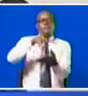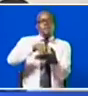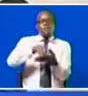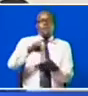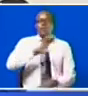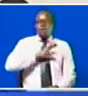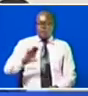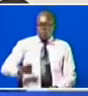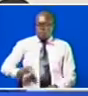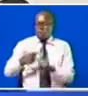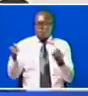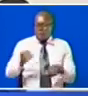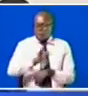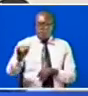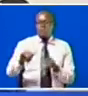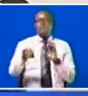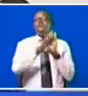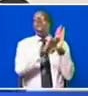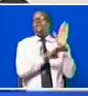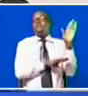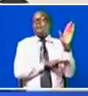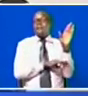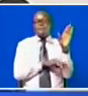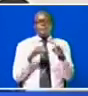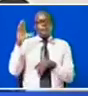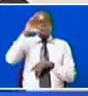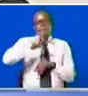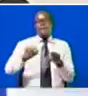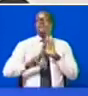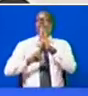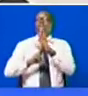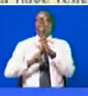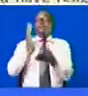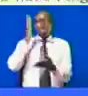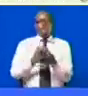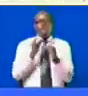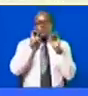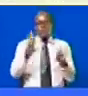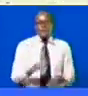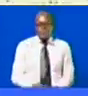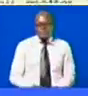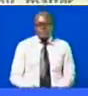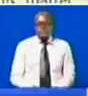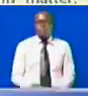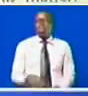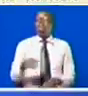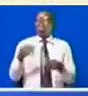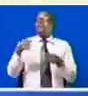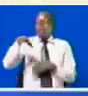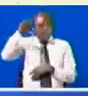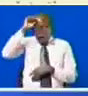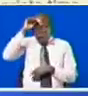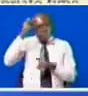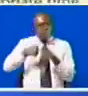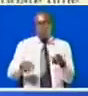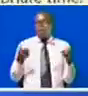commission. Yet, those statements are misrepresentation of facts. In a statement, Chebukati says he learned from